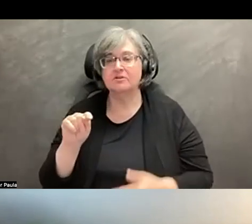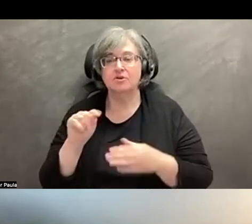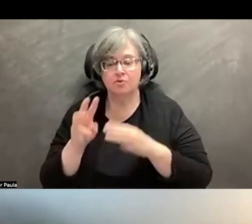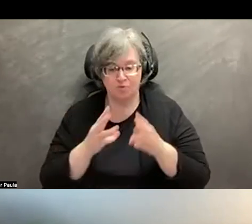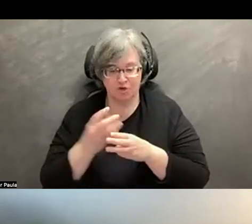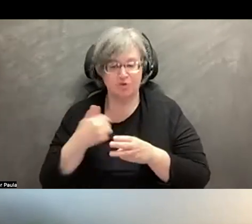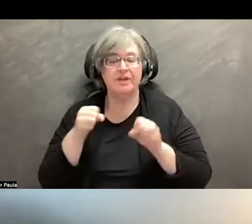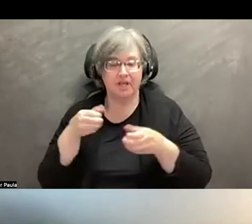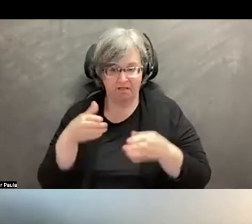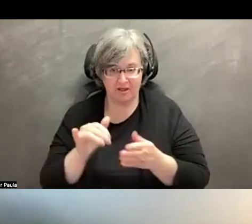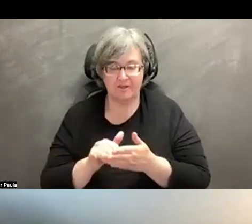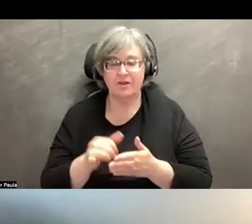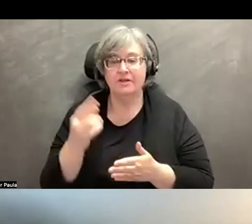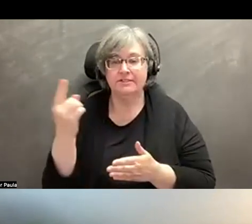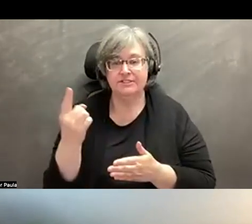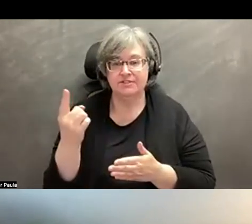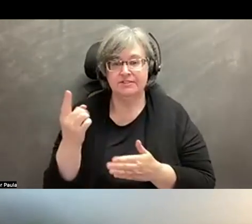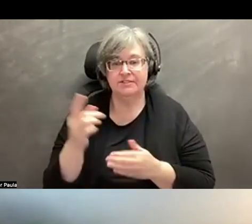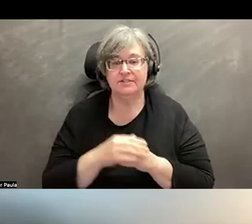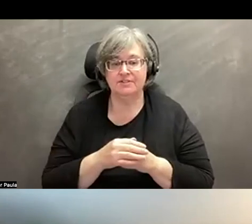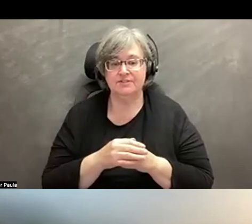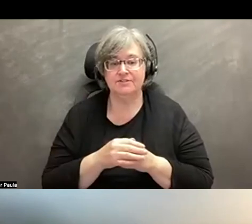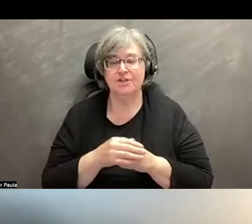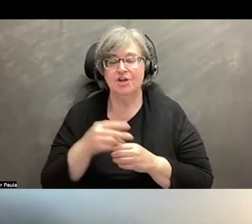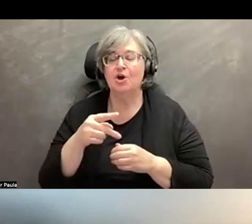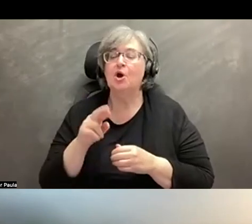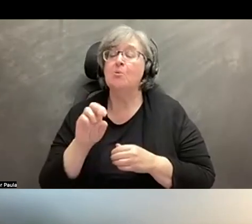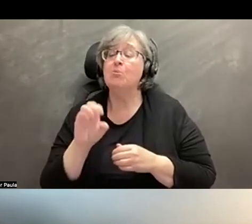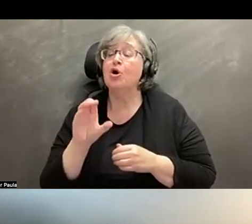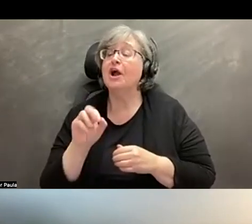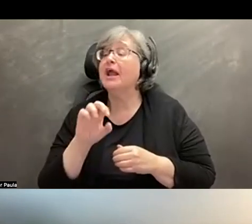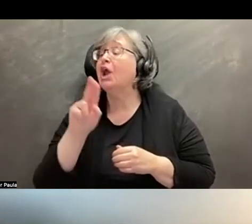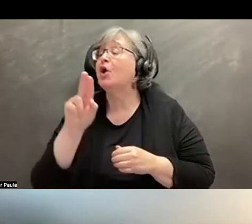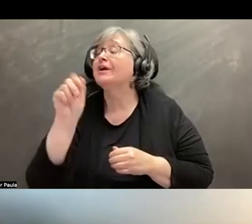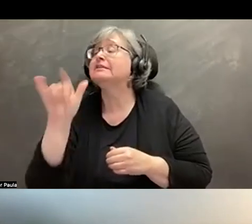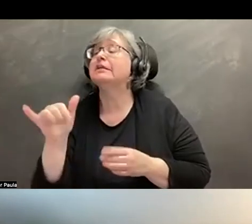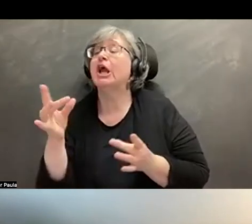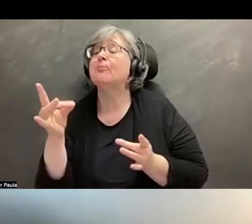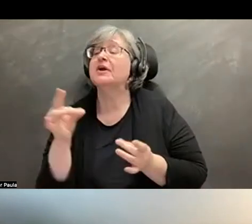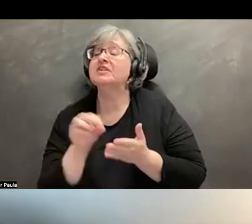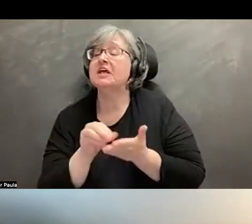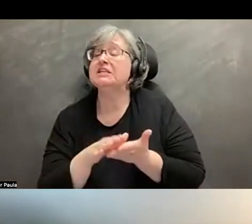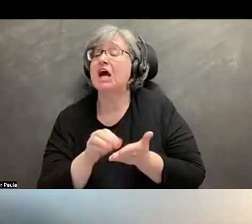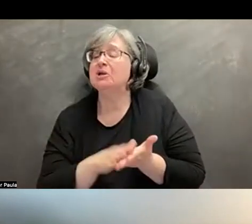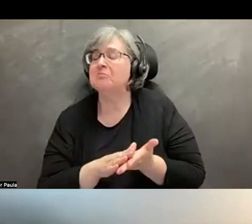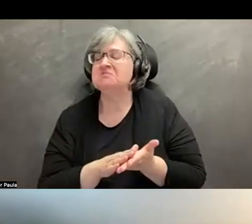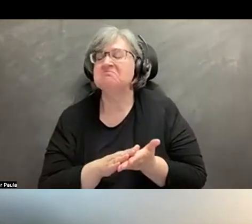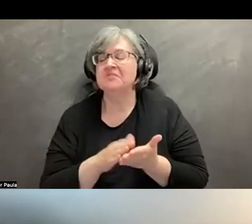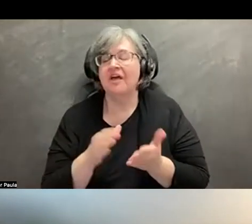So as someone who is precariously documented does have access to those units and can stay there